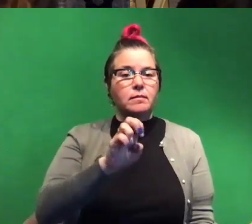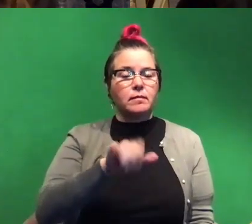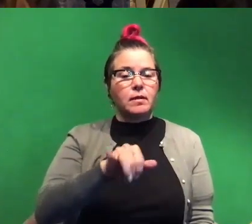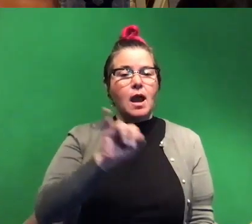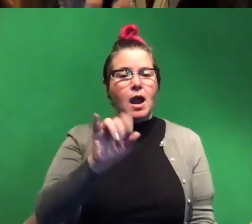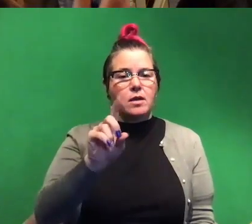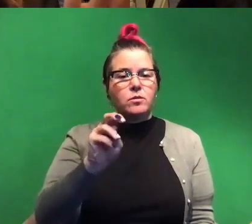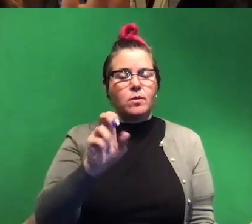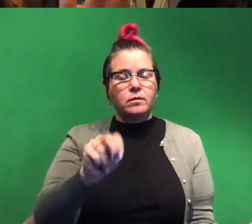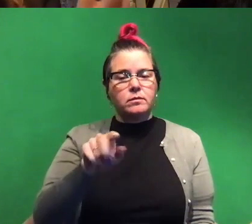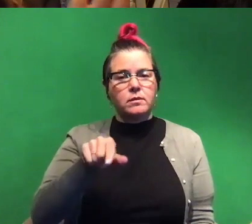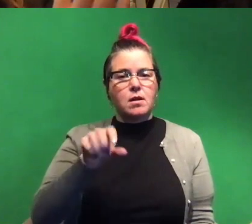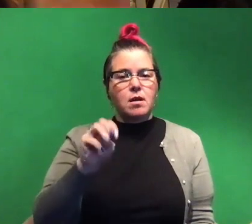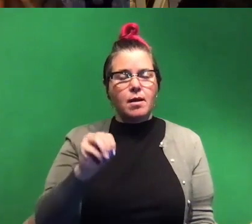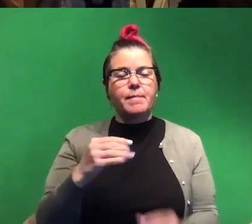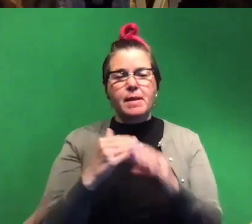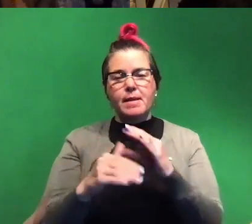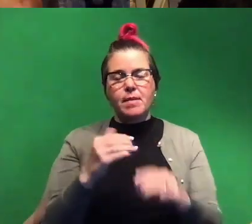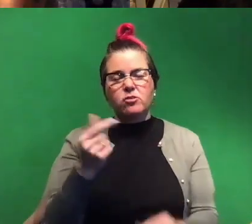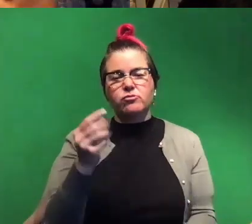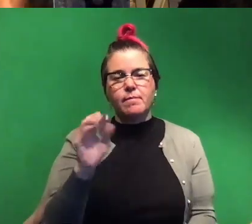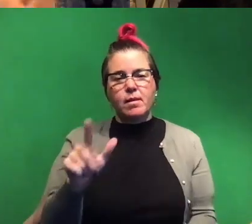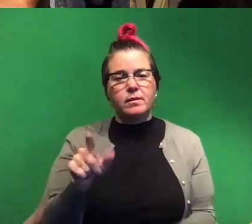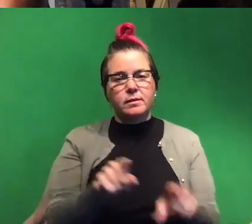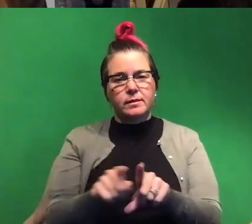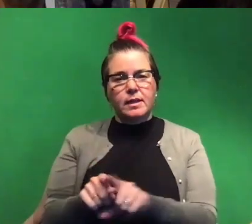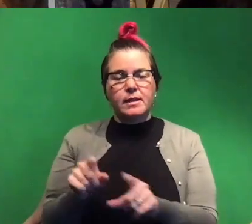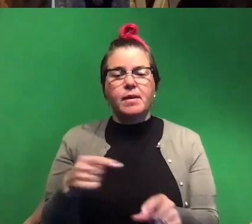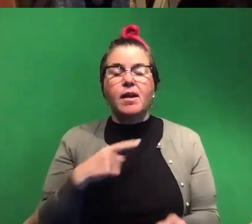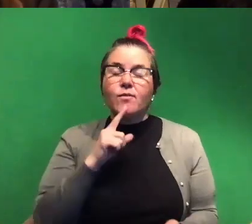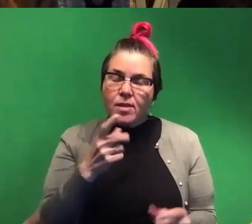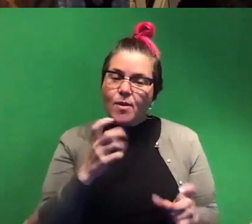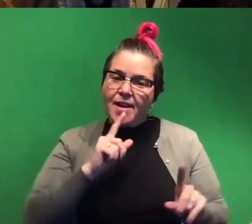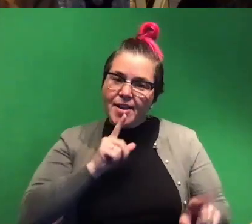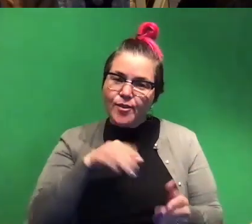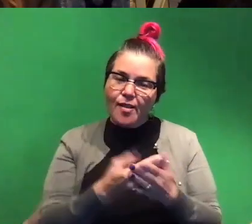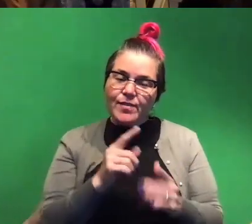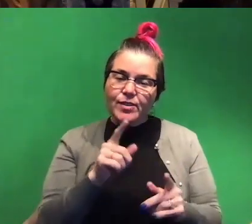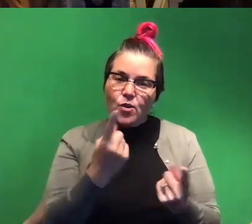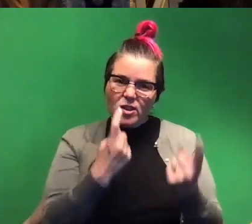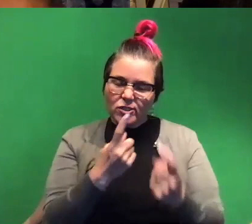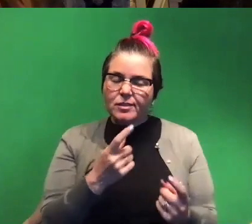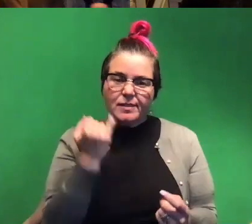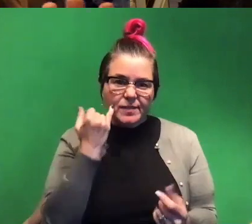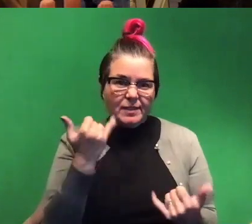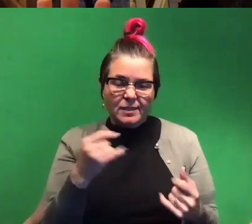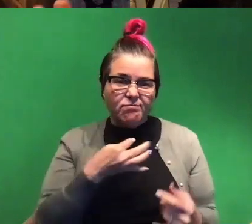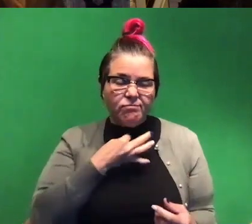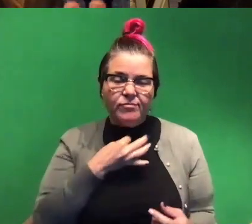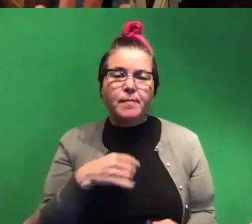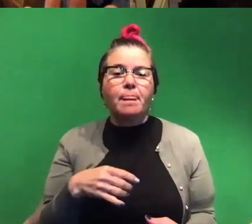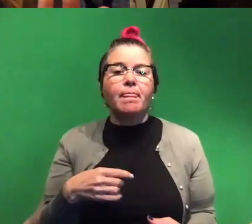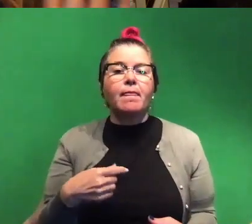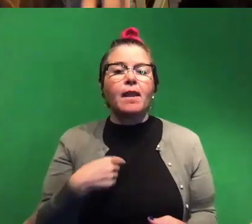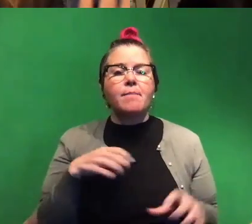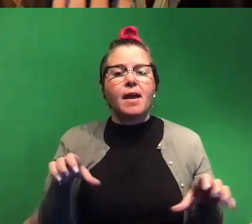sydneyidolan.com. That's also my email at Gmail if you like. I really want to get to everybody's questions if you still have it. I'm also pretty active